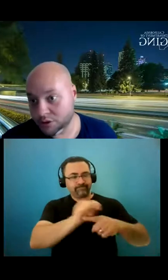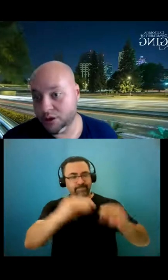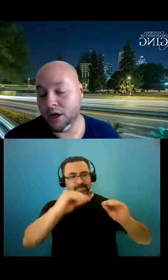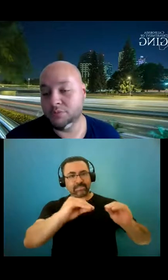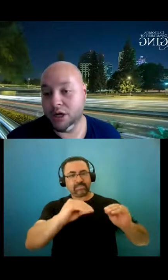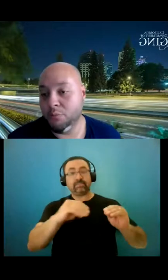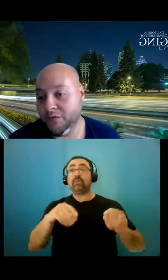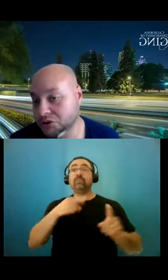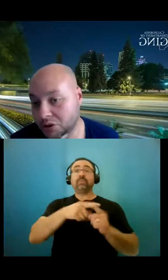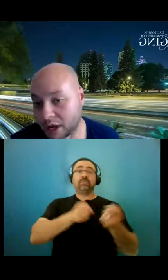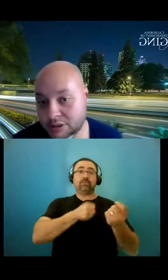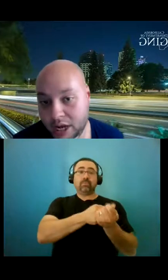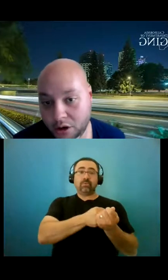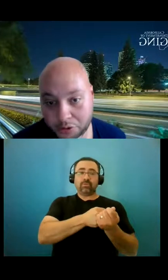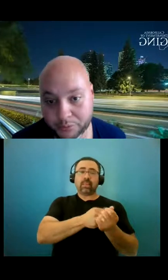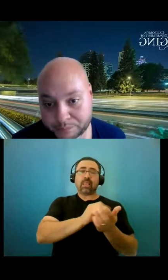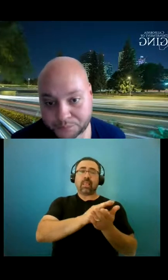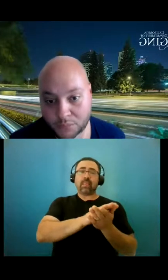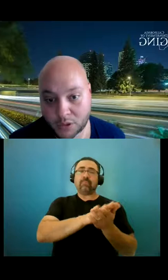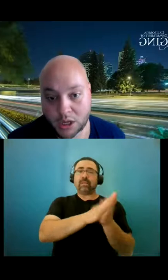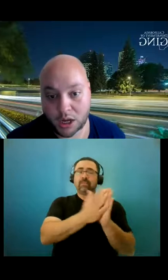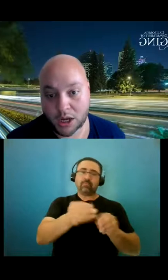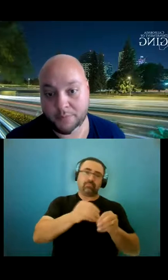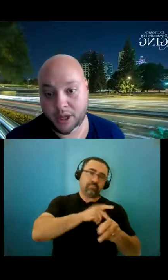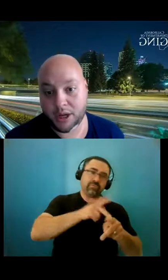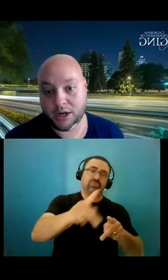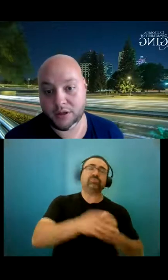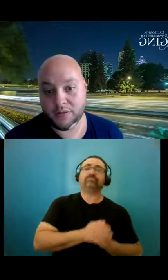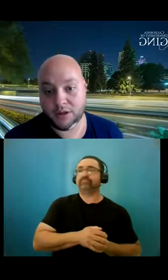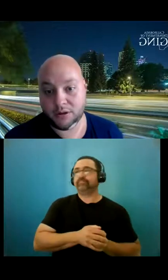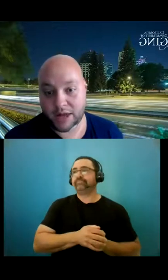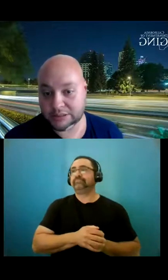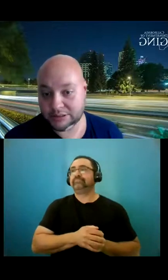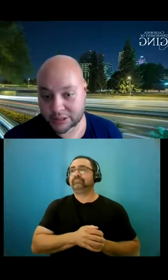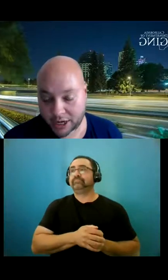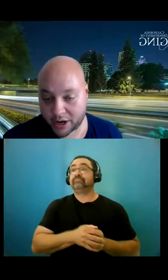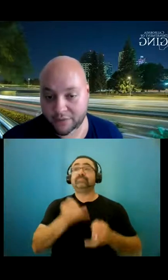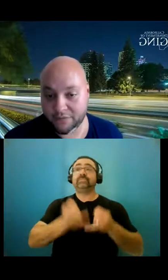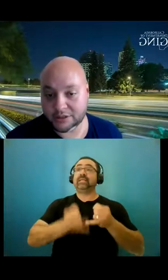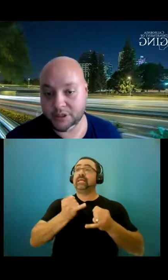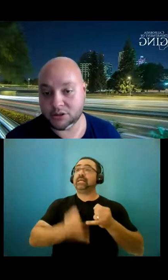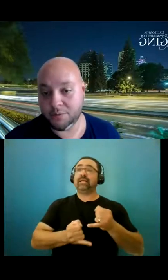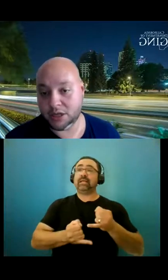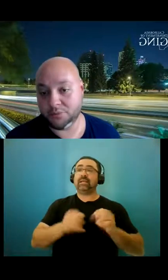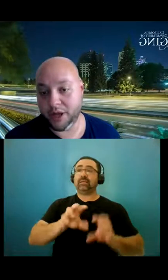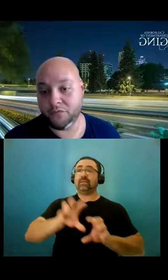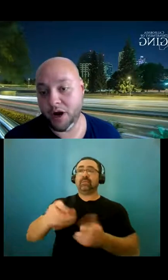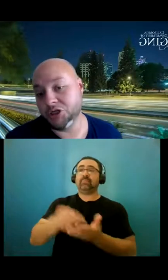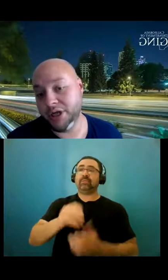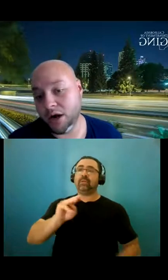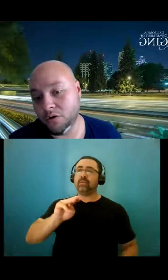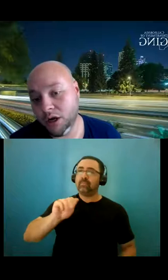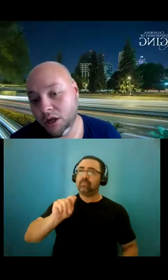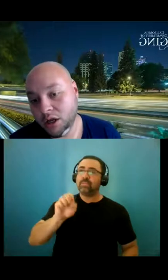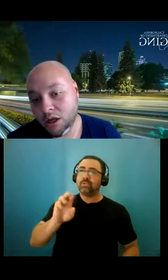support to help professionalize that group. And the last area of investment is our master plan for